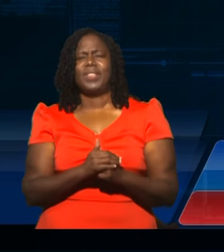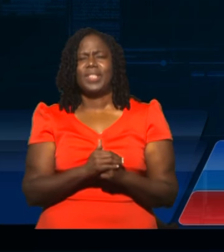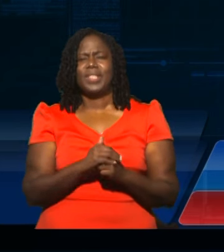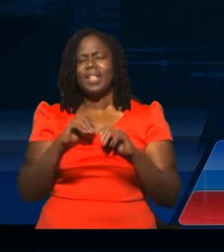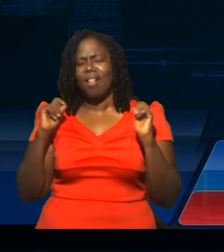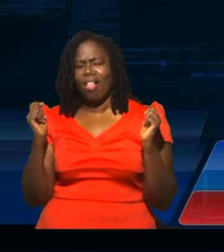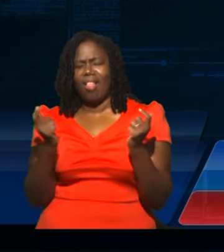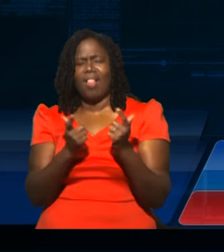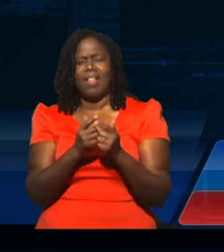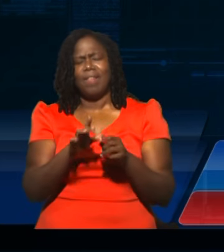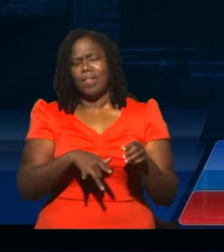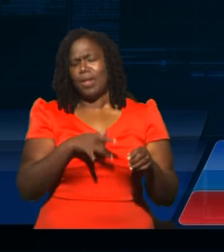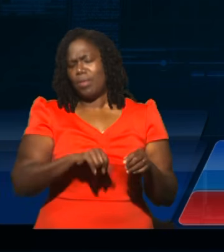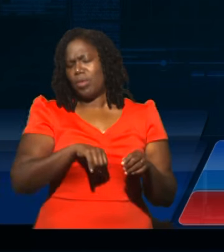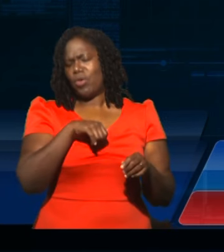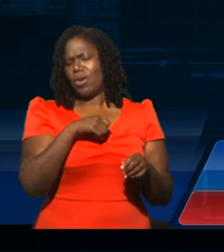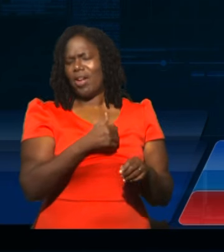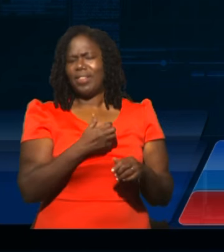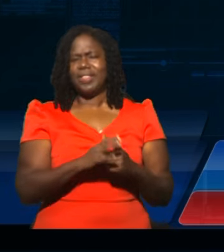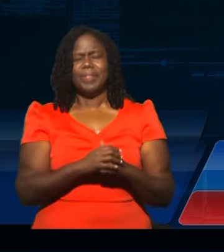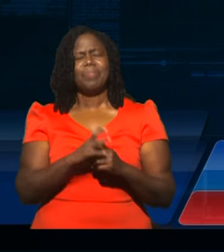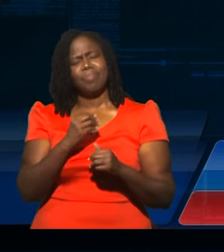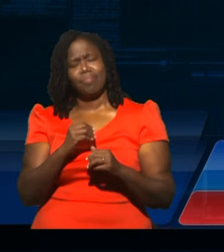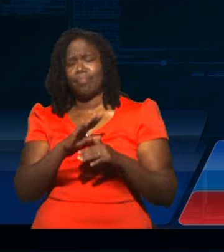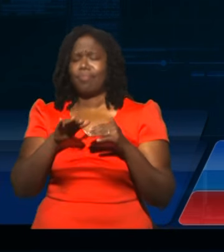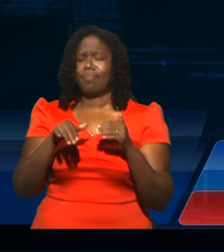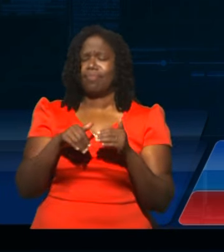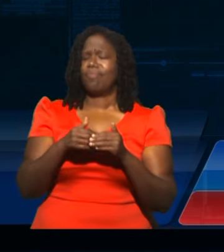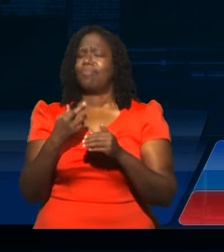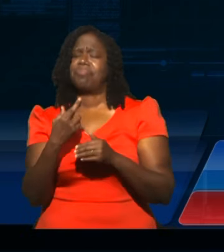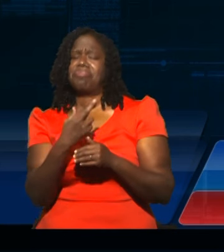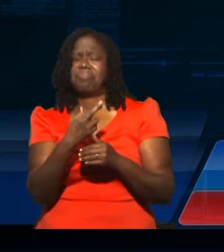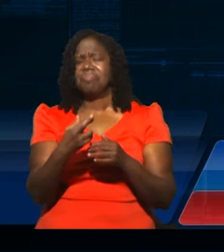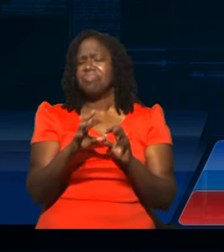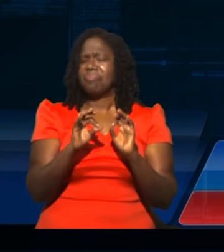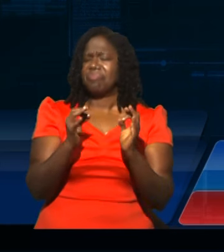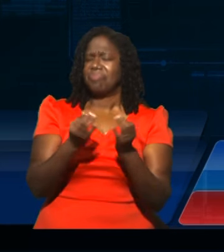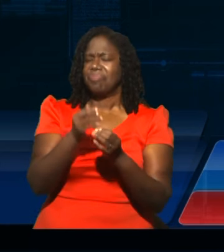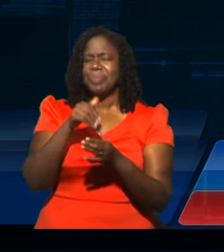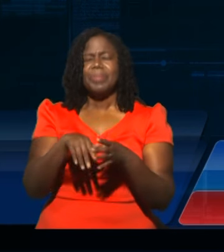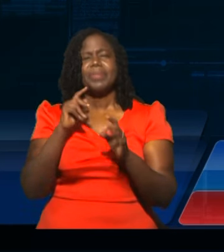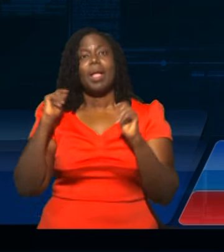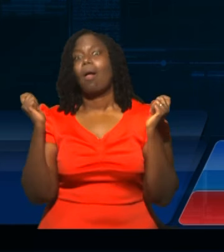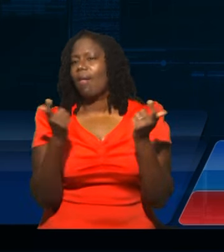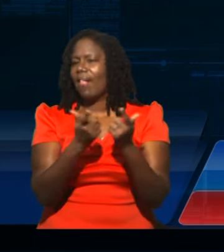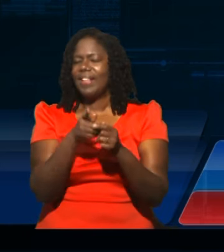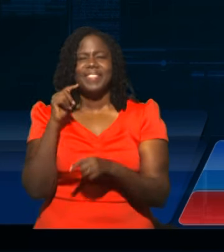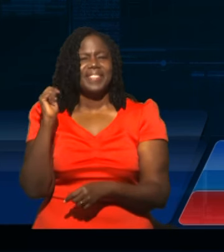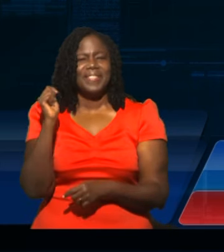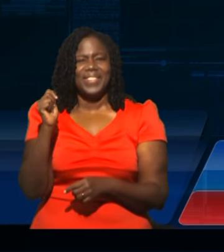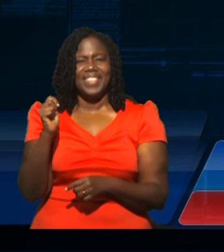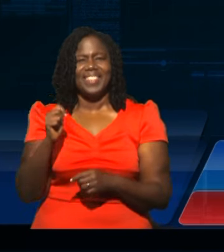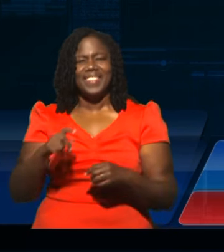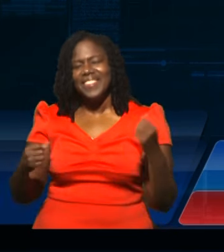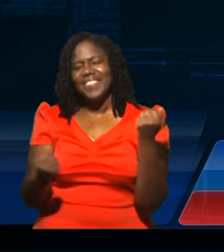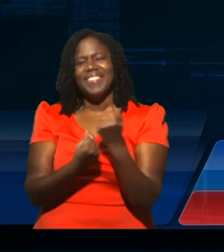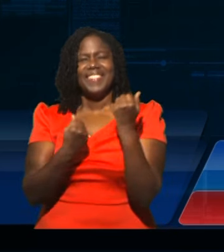once again very proud. And of course, the extended family as well. And I think all of Tobago are rallying behind